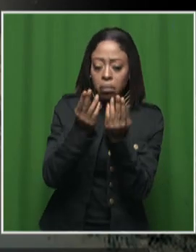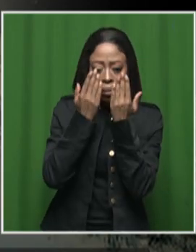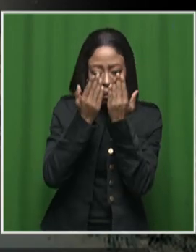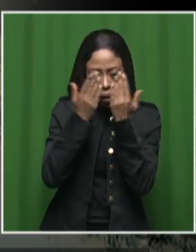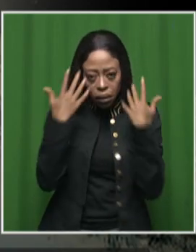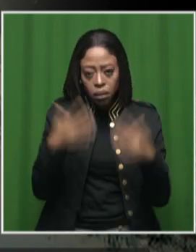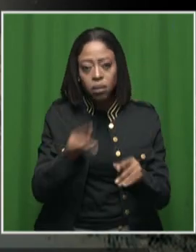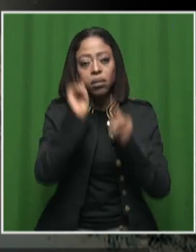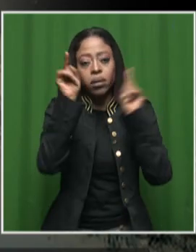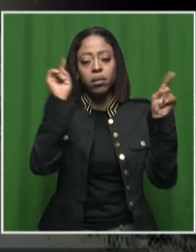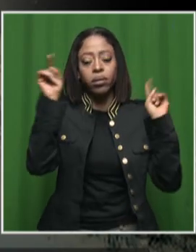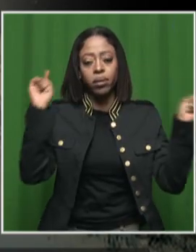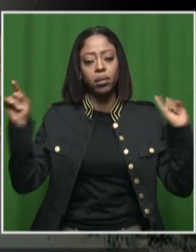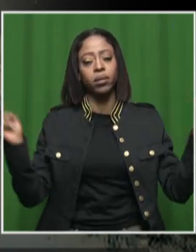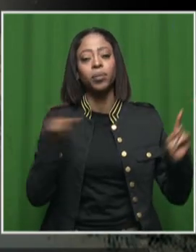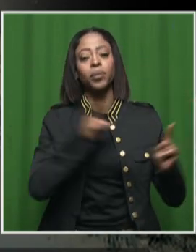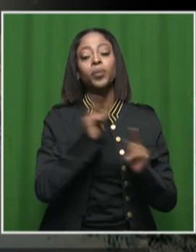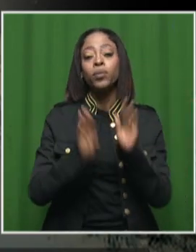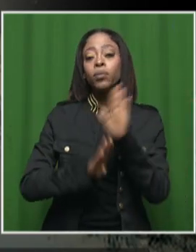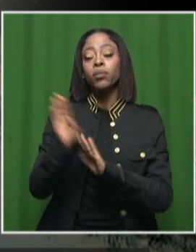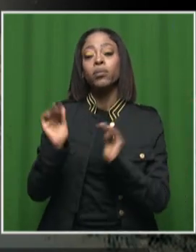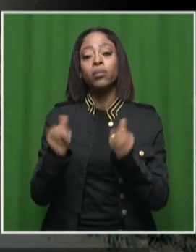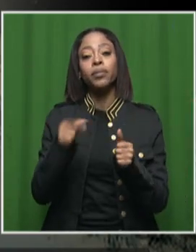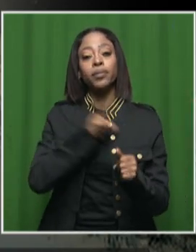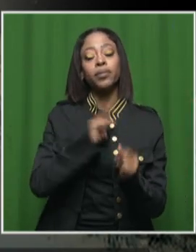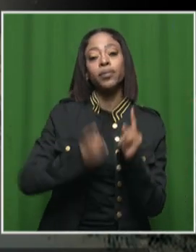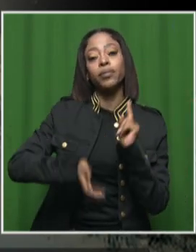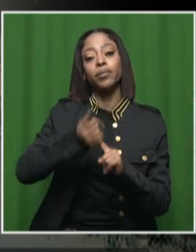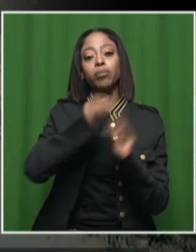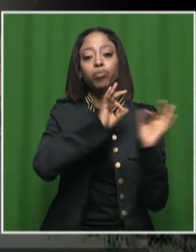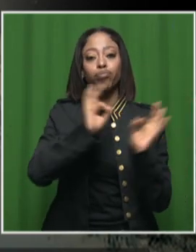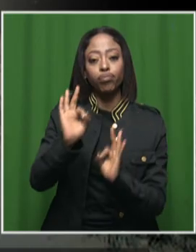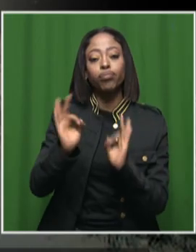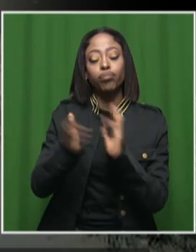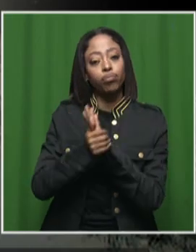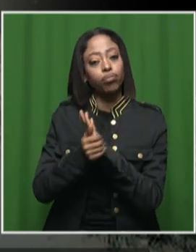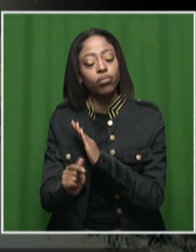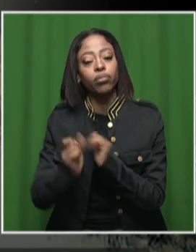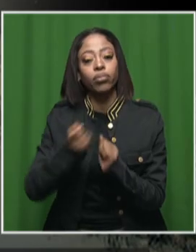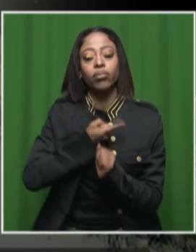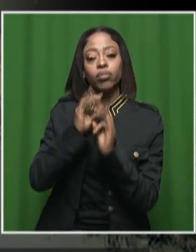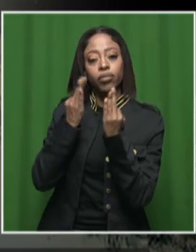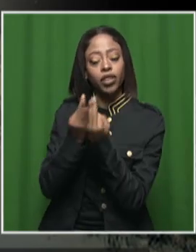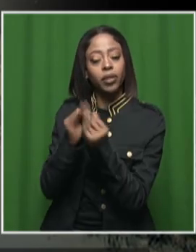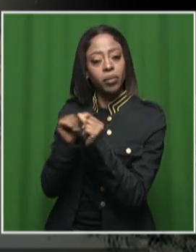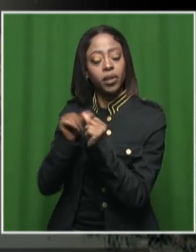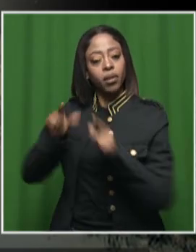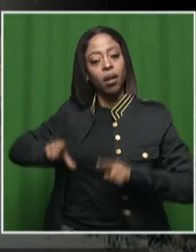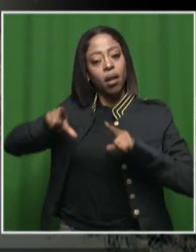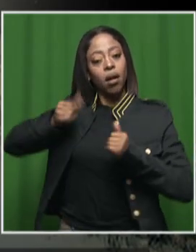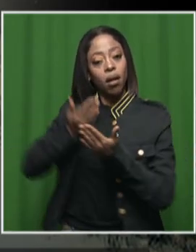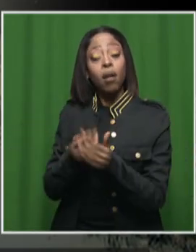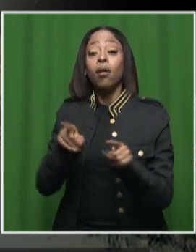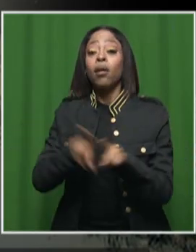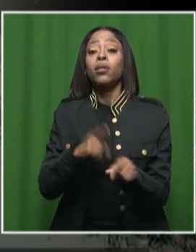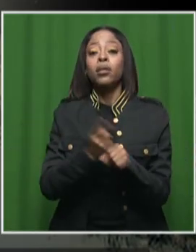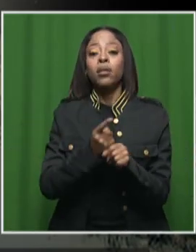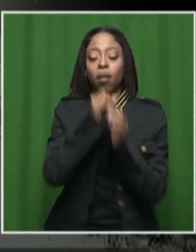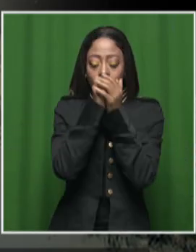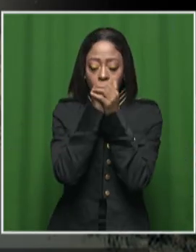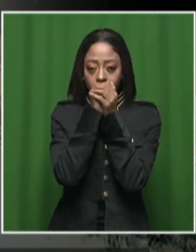other institutions to better themselves and to obtain upward mobility for themselves and their families. If we look also at